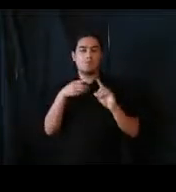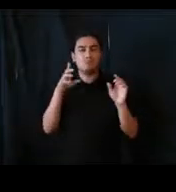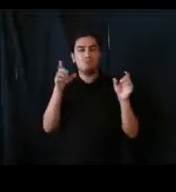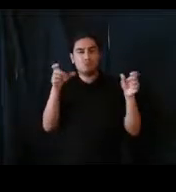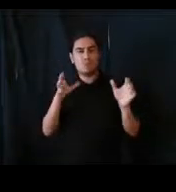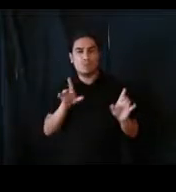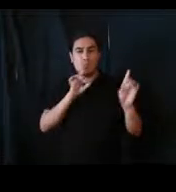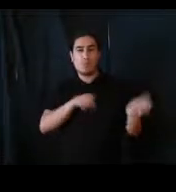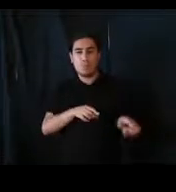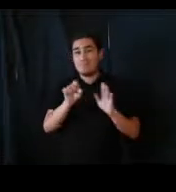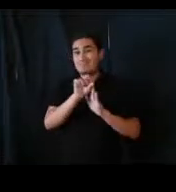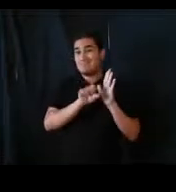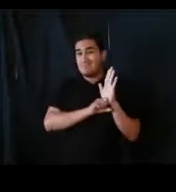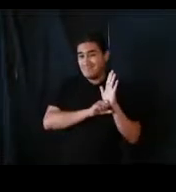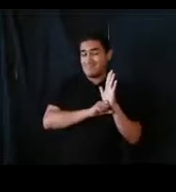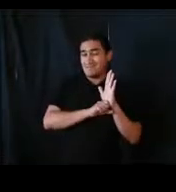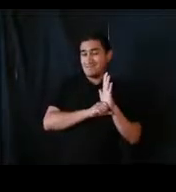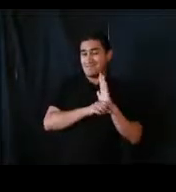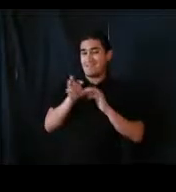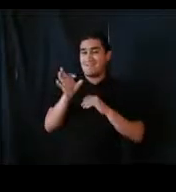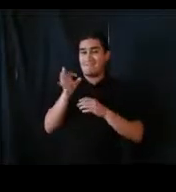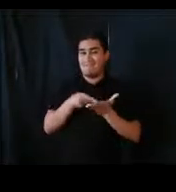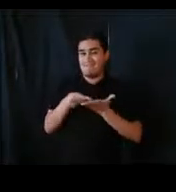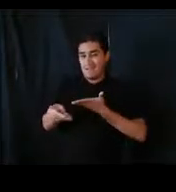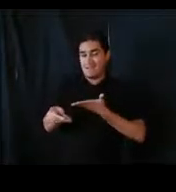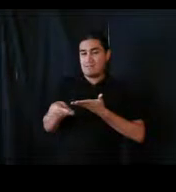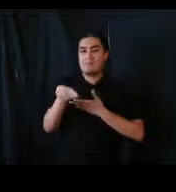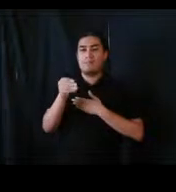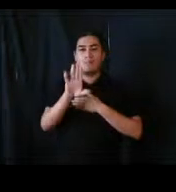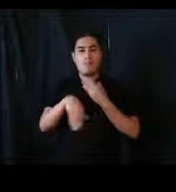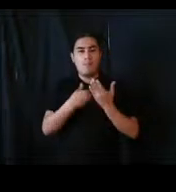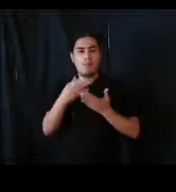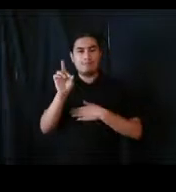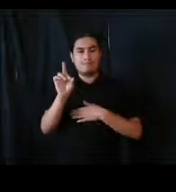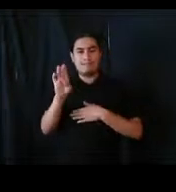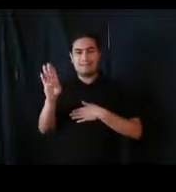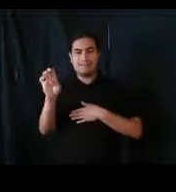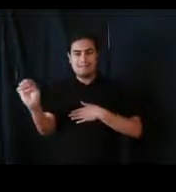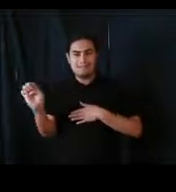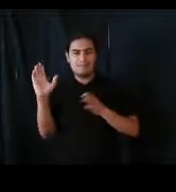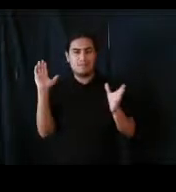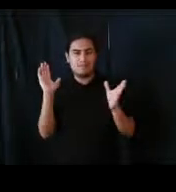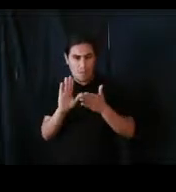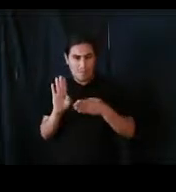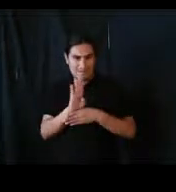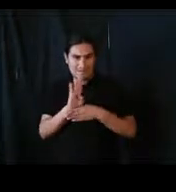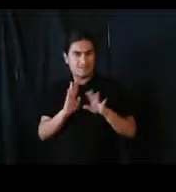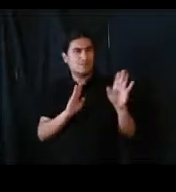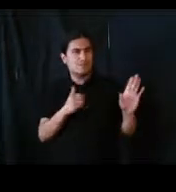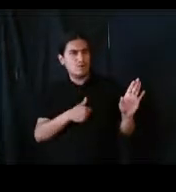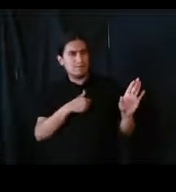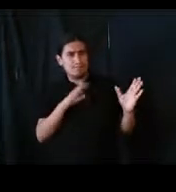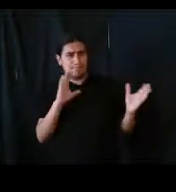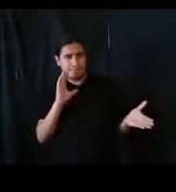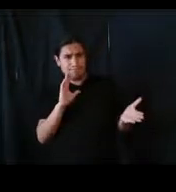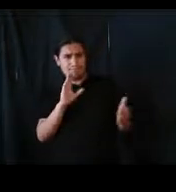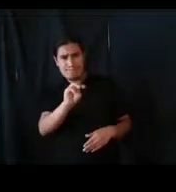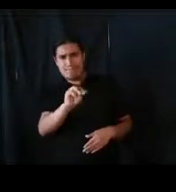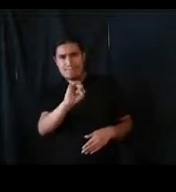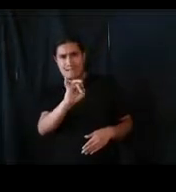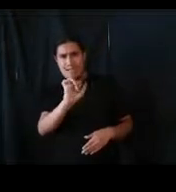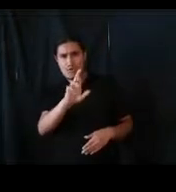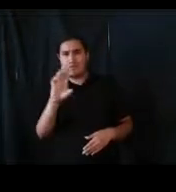state funded some of those are all dbe or small business i'm sorry minor bees minor bees